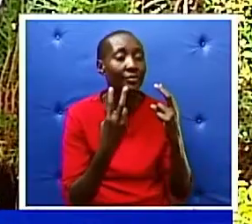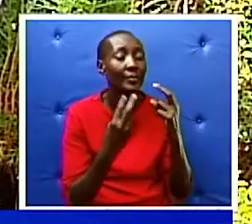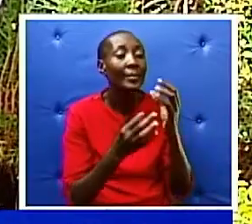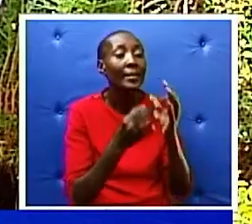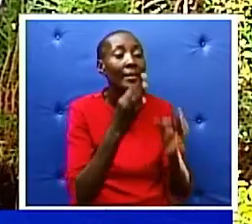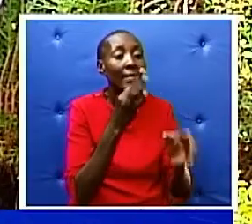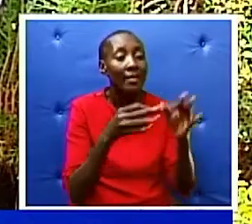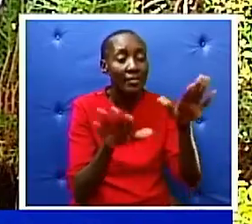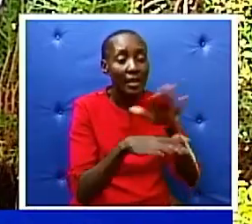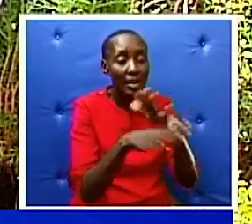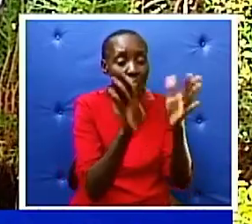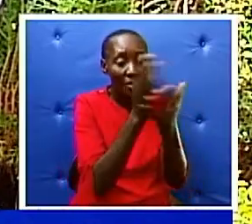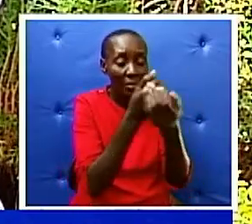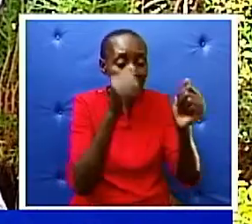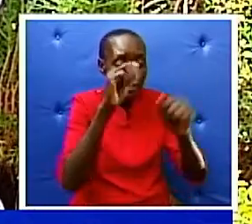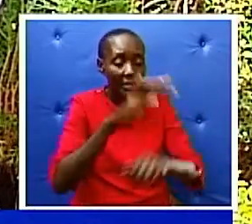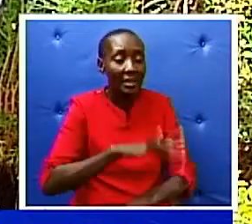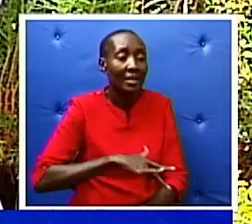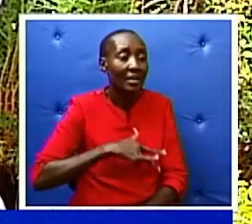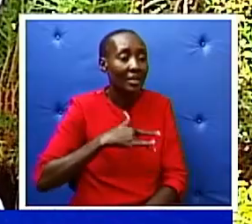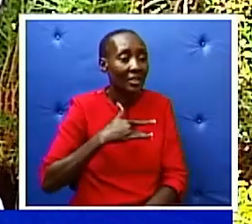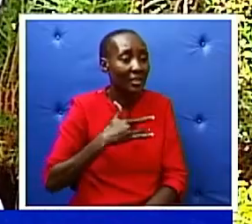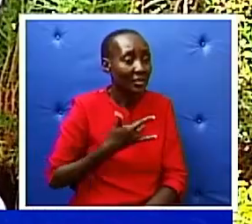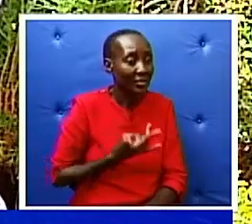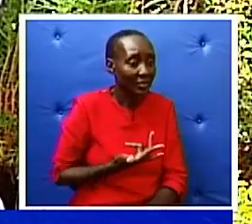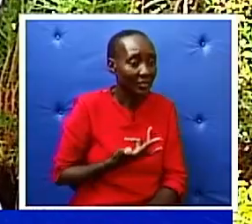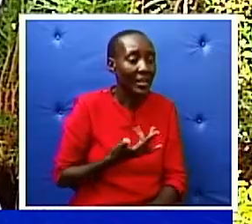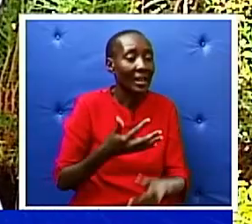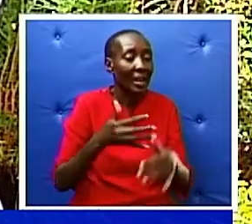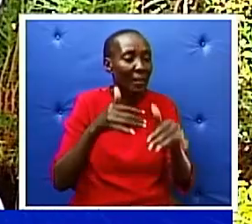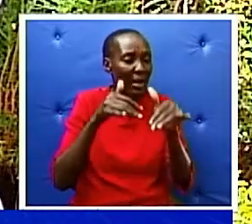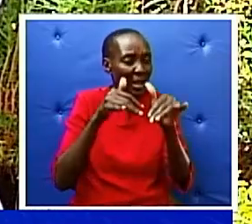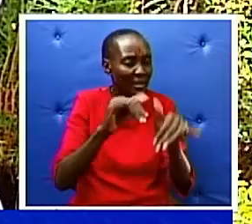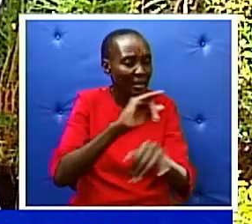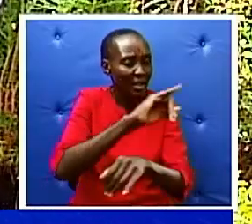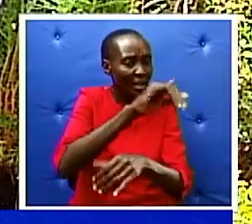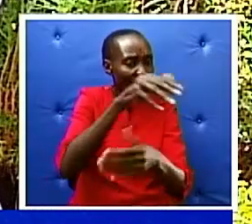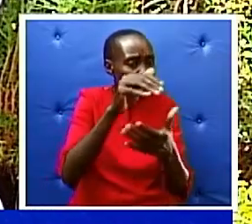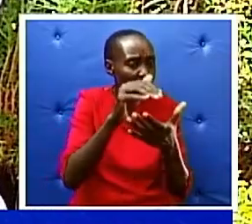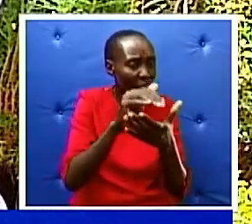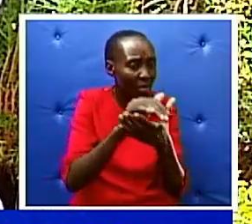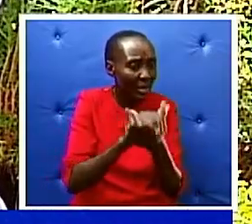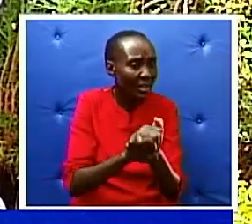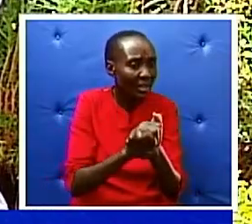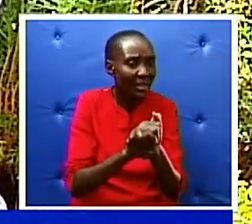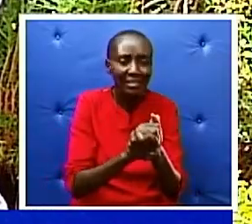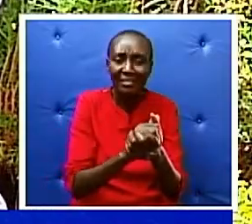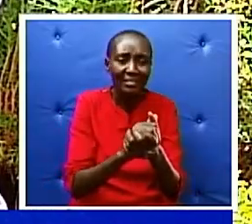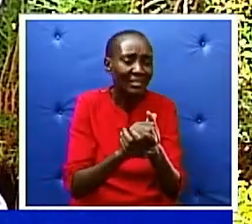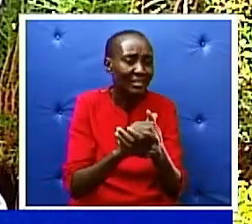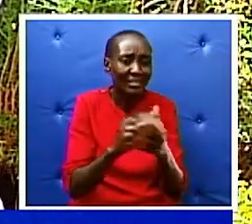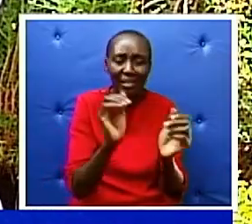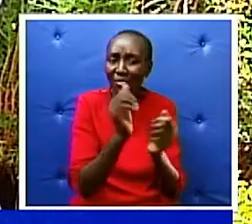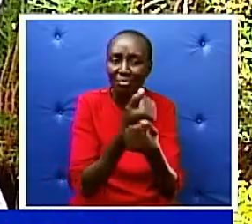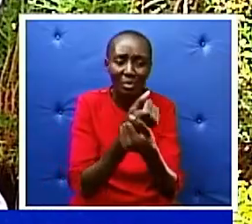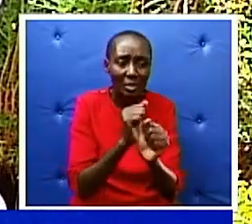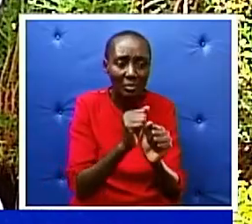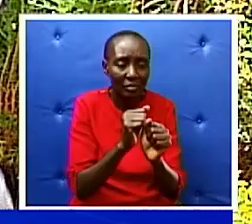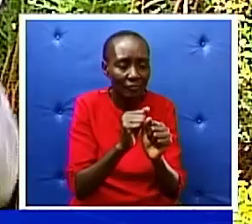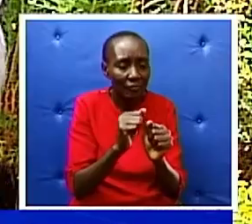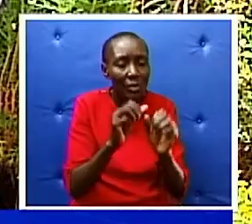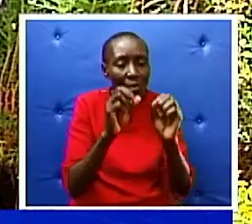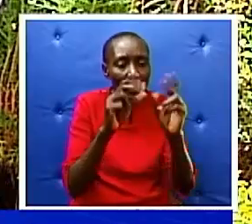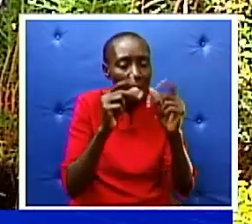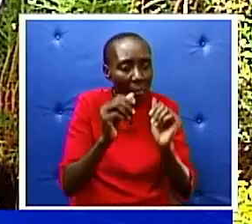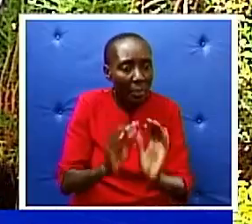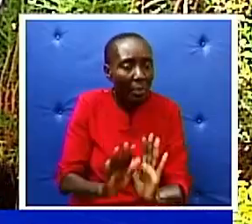deputy president feels like living in the House of Jubilee is untenable, let him leave the party. All those